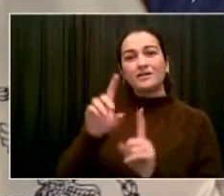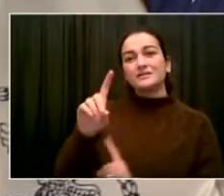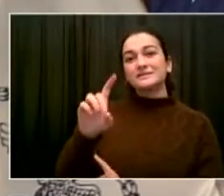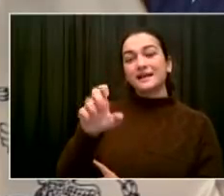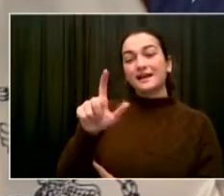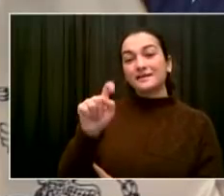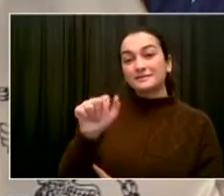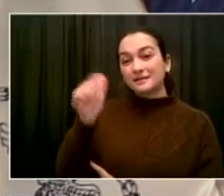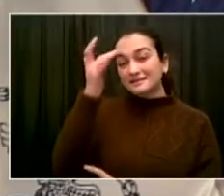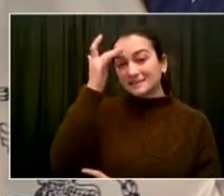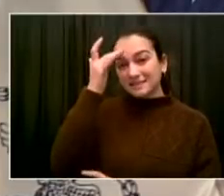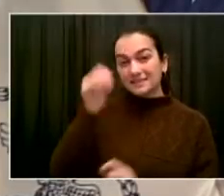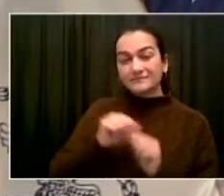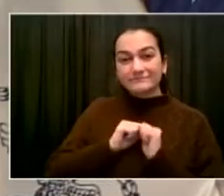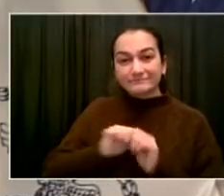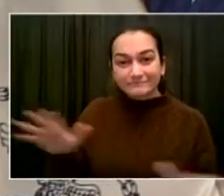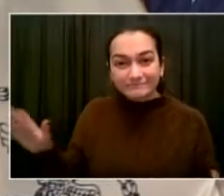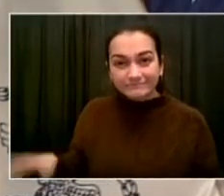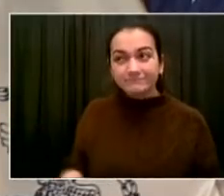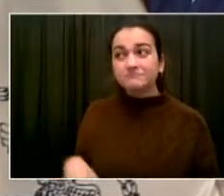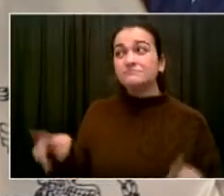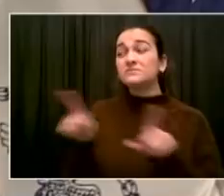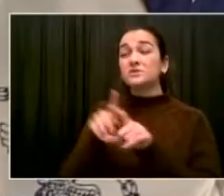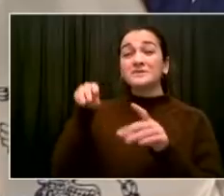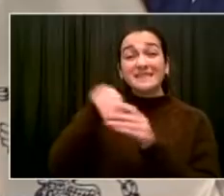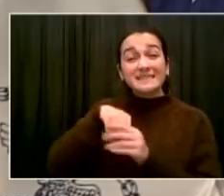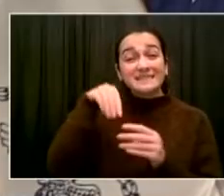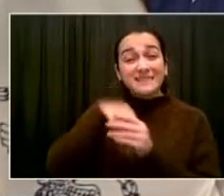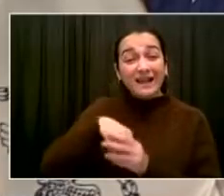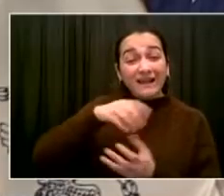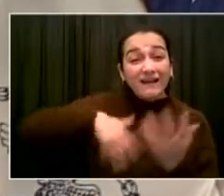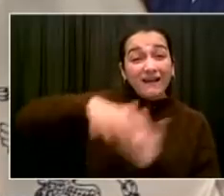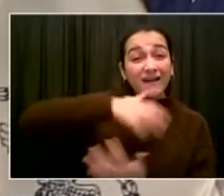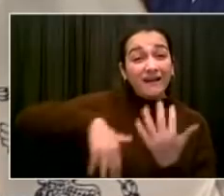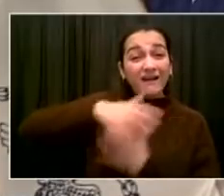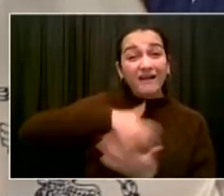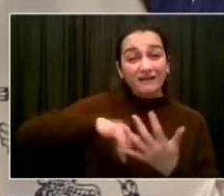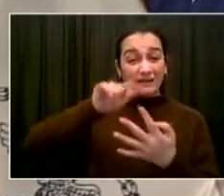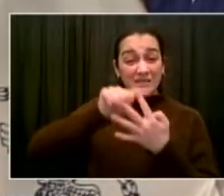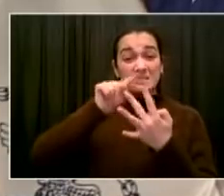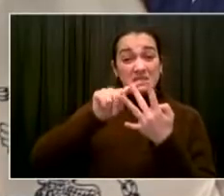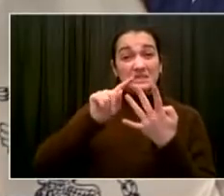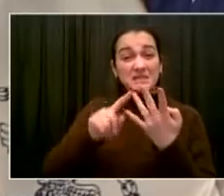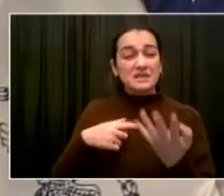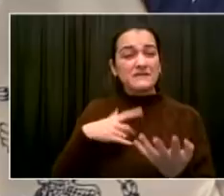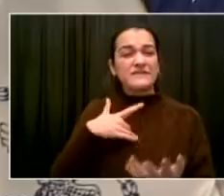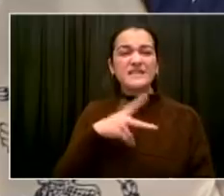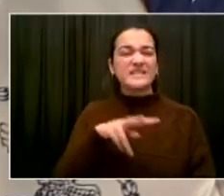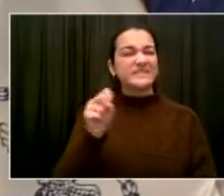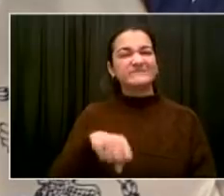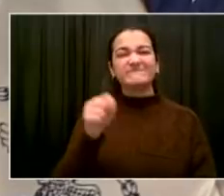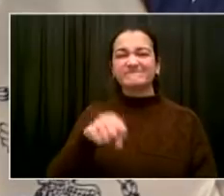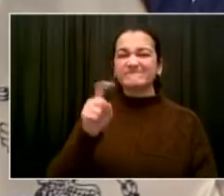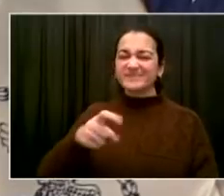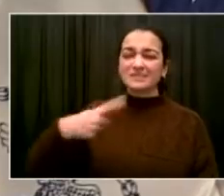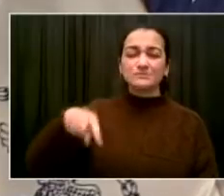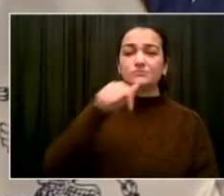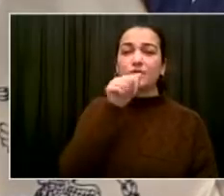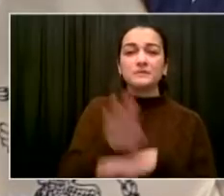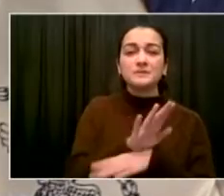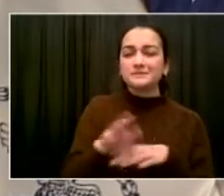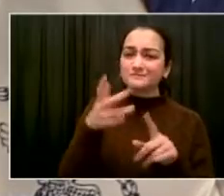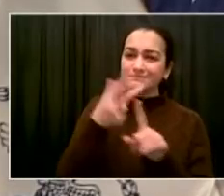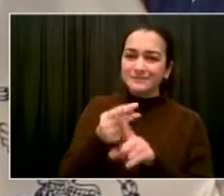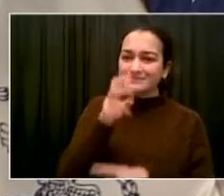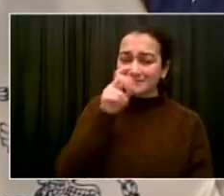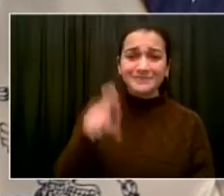reasons why we put that in place. We have now seen that unfortunately, that prediction has come true even more than